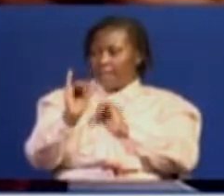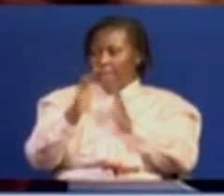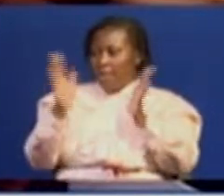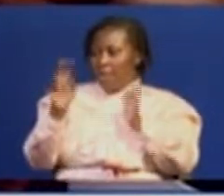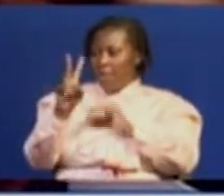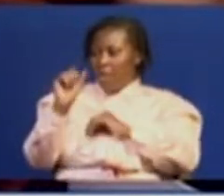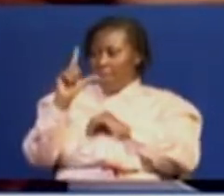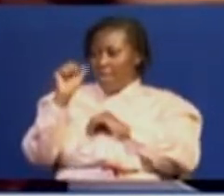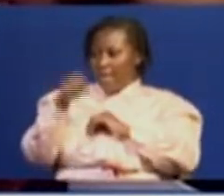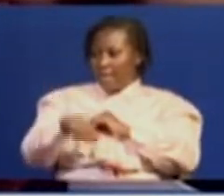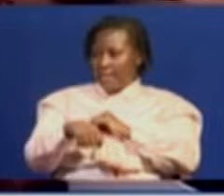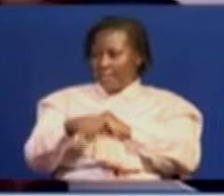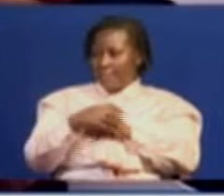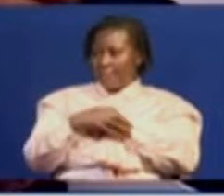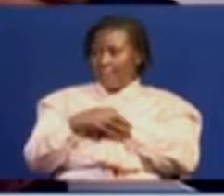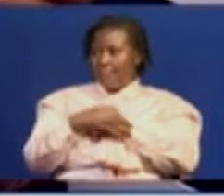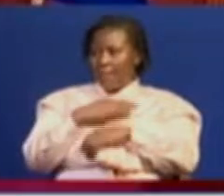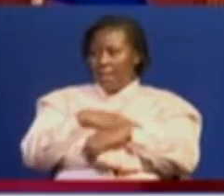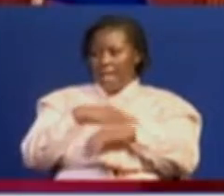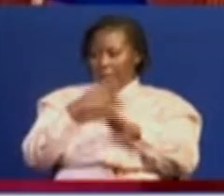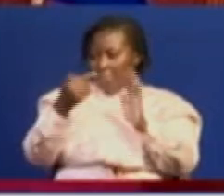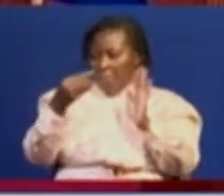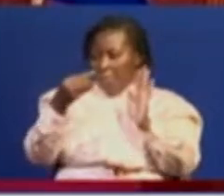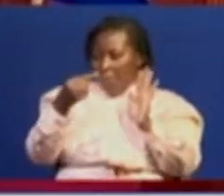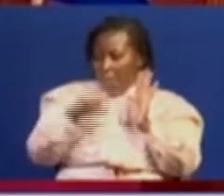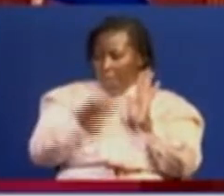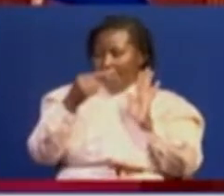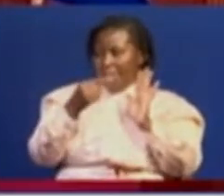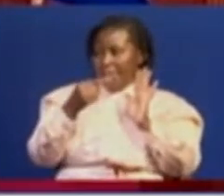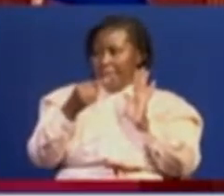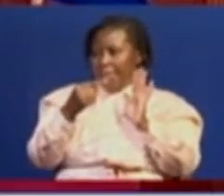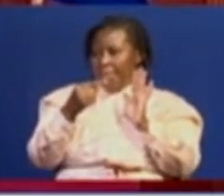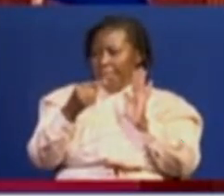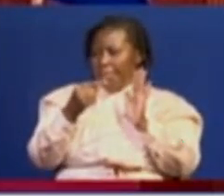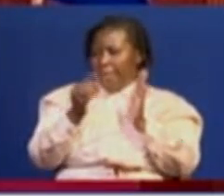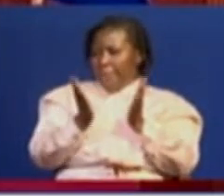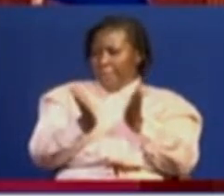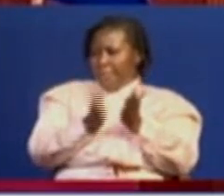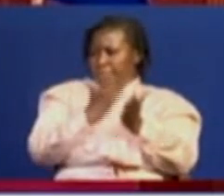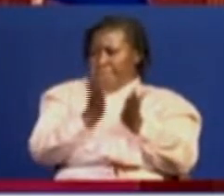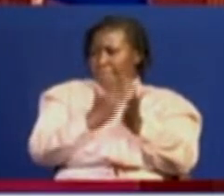That's the big volume, yes? Yes. Kindly point out the page.